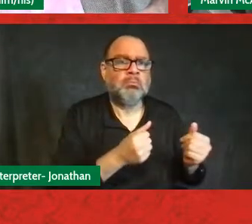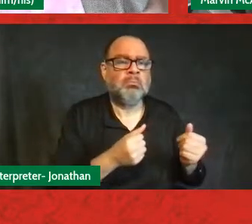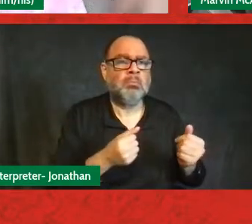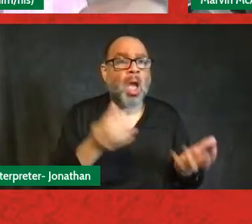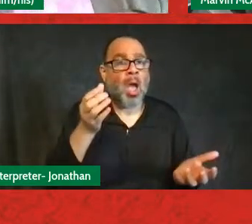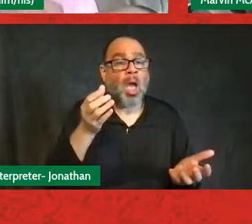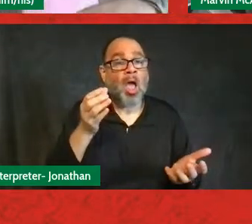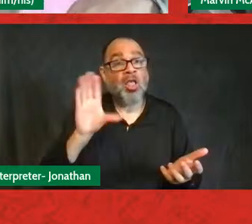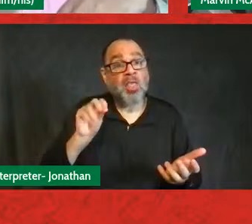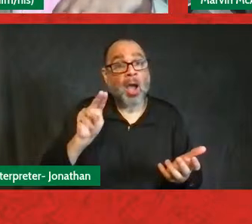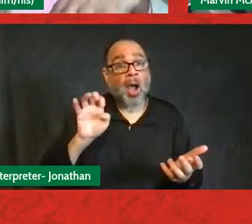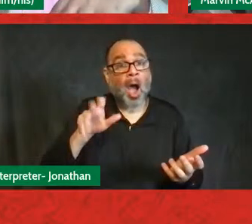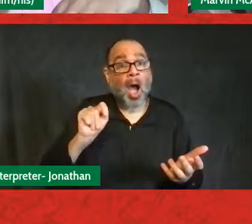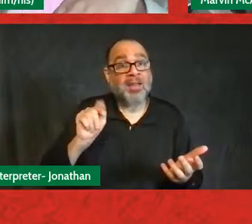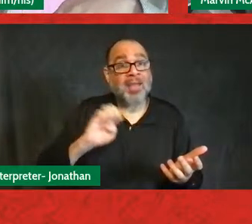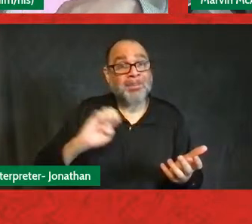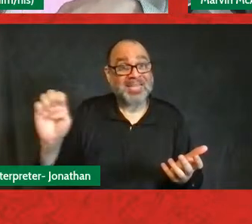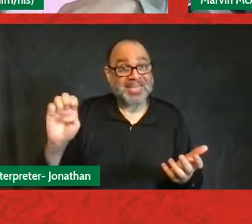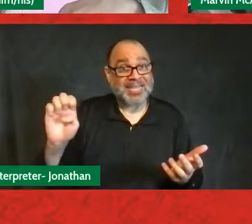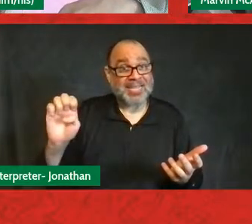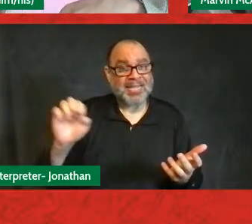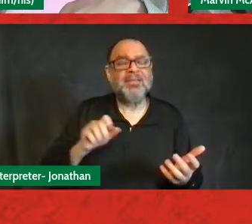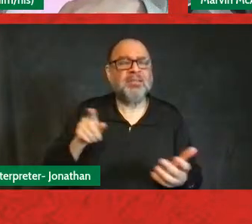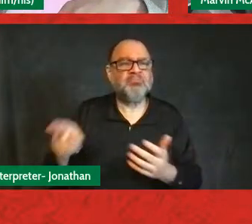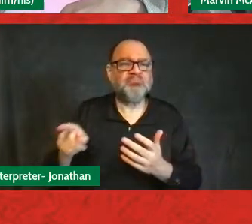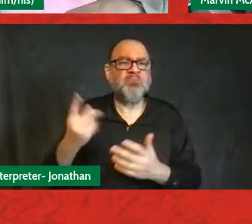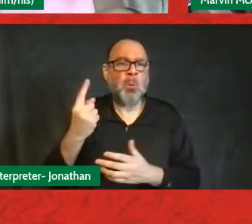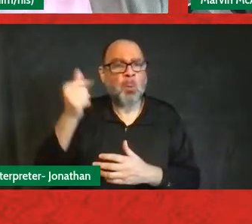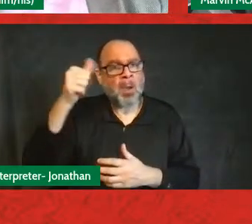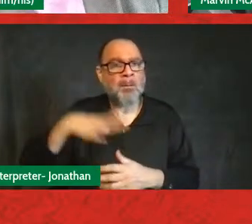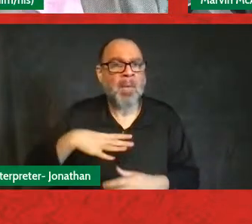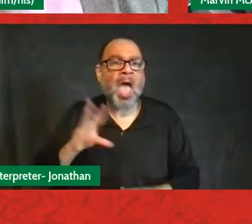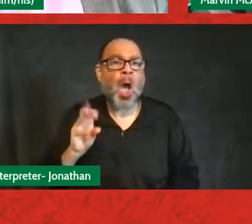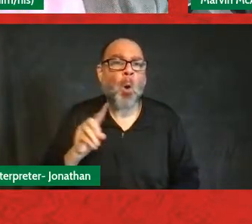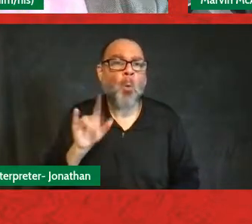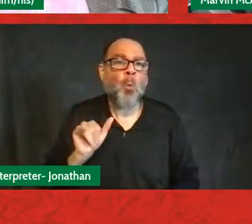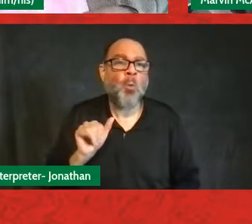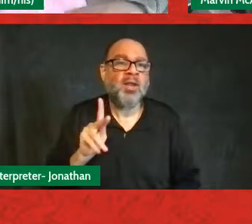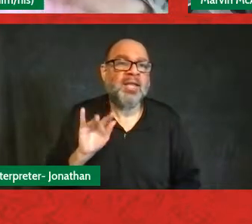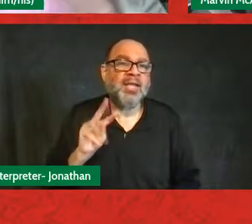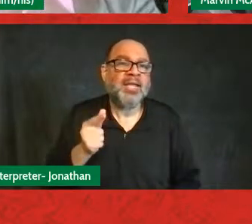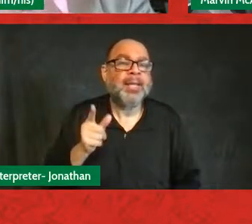King. Mm-hmm. It forced him out to come into the other world of New York and the new